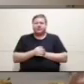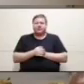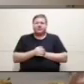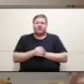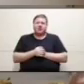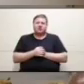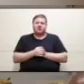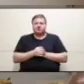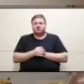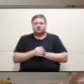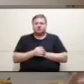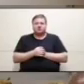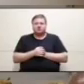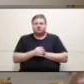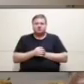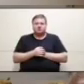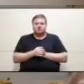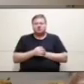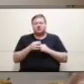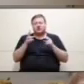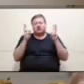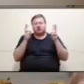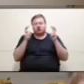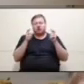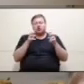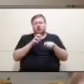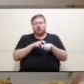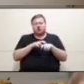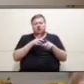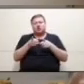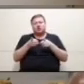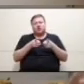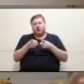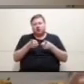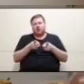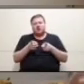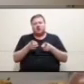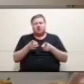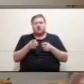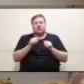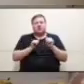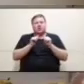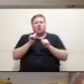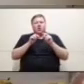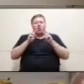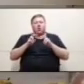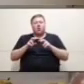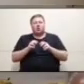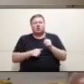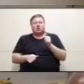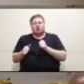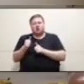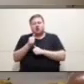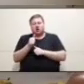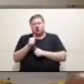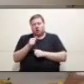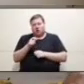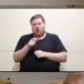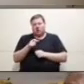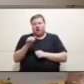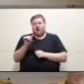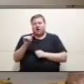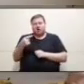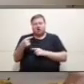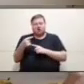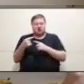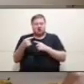the following issues that you need to deal with. From the Auditor General, the issue of the appointment of